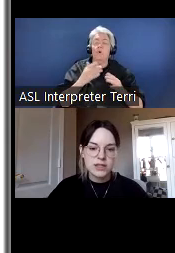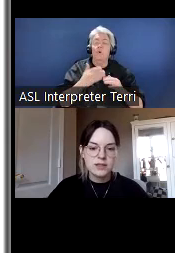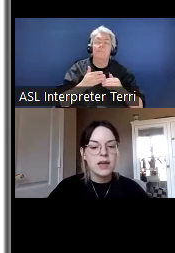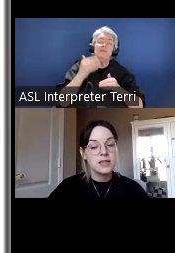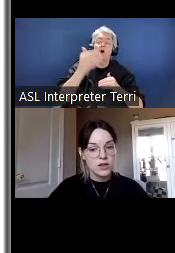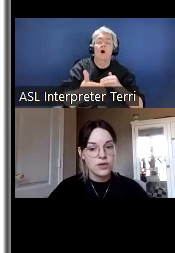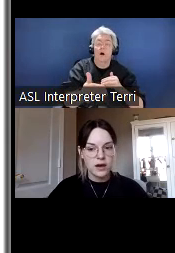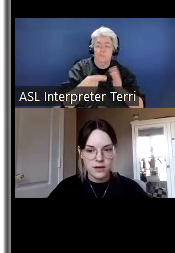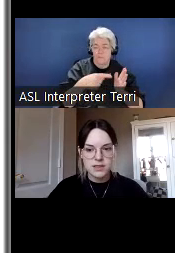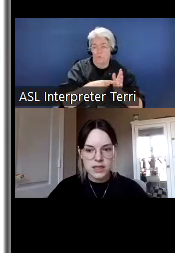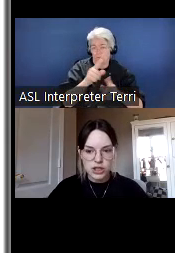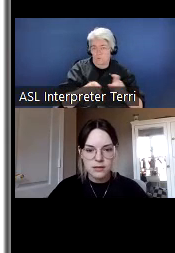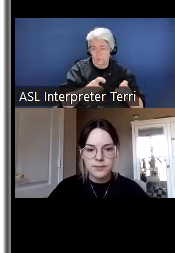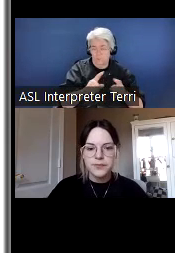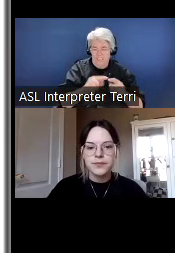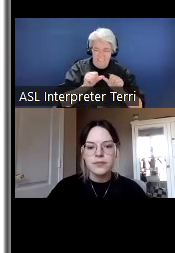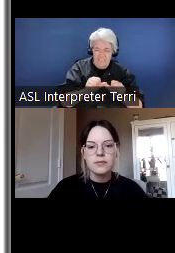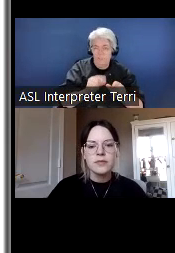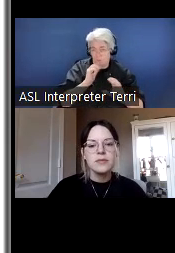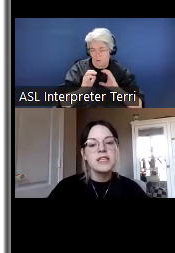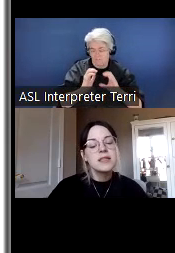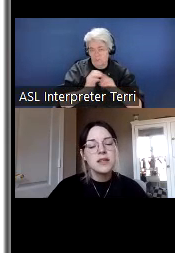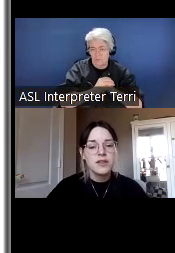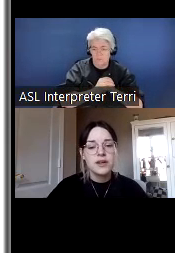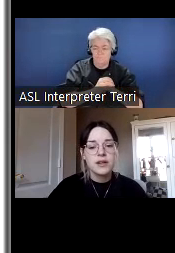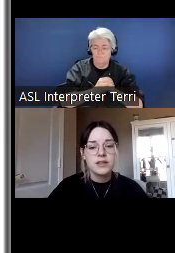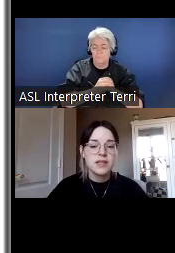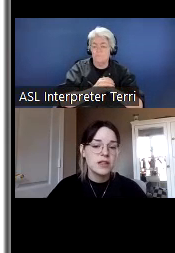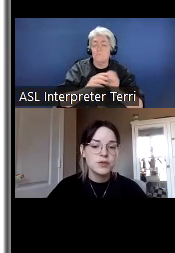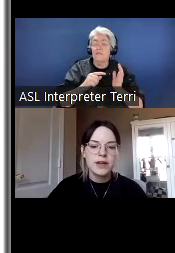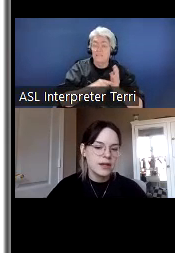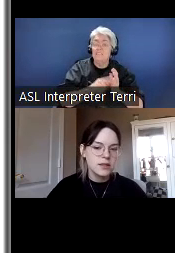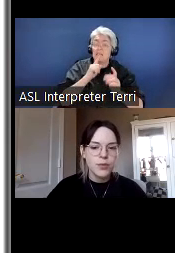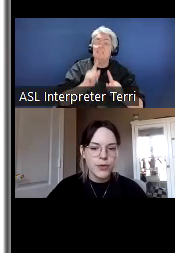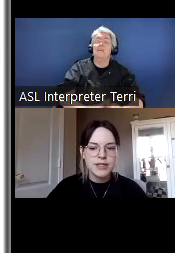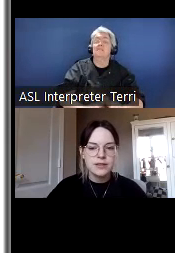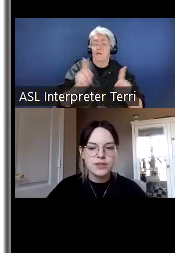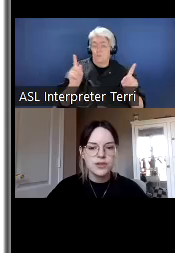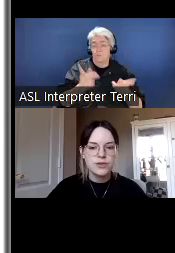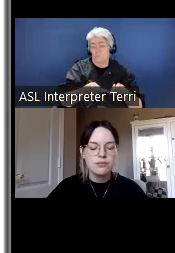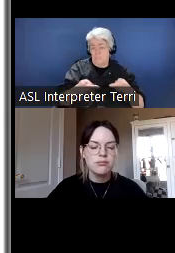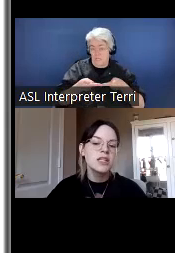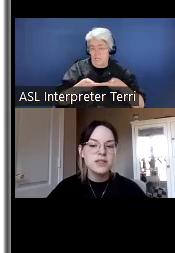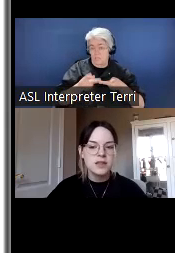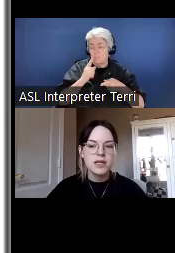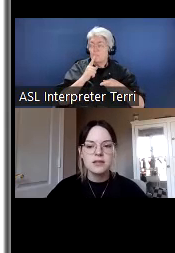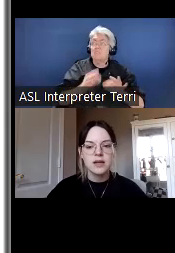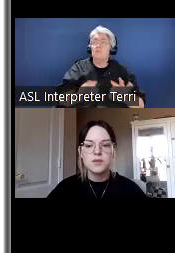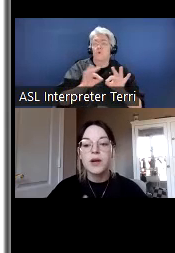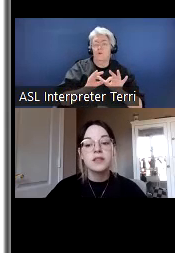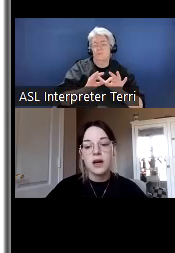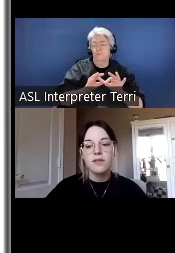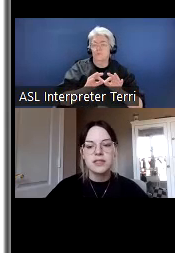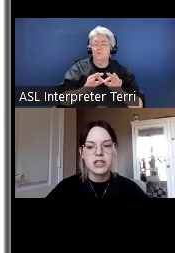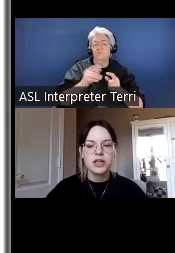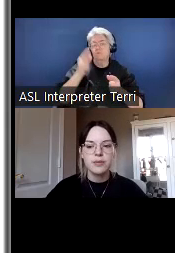initial questions and continue that conversation. This is another stage where I think it's important to logistically